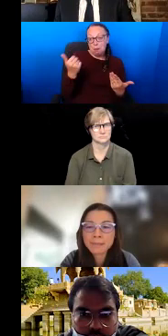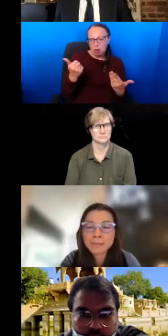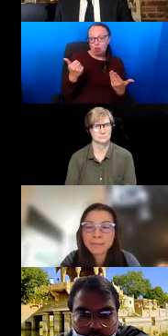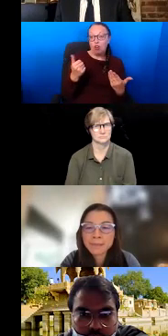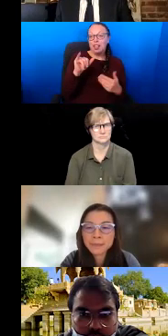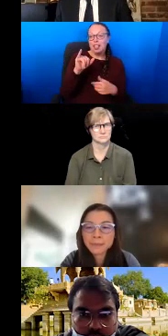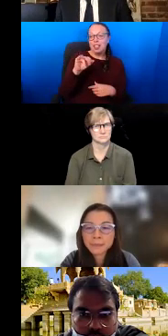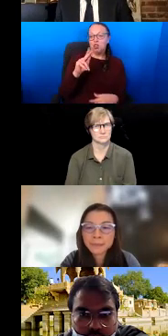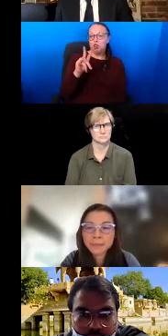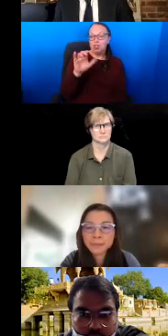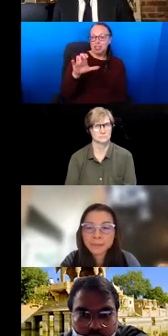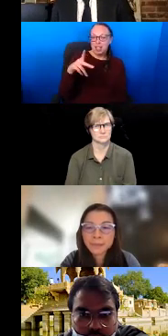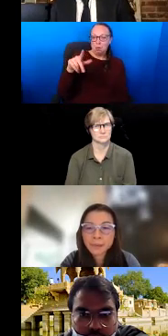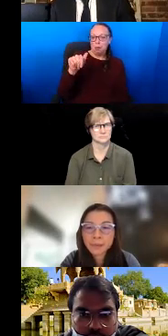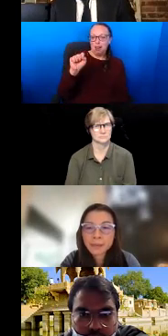response.